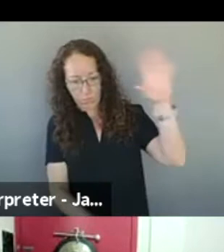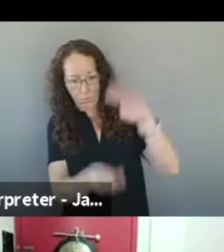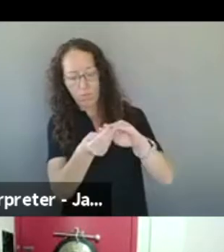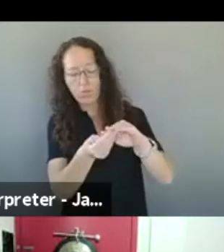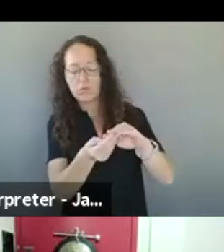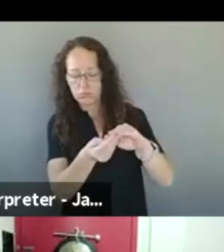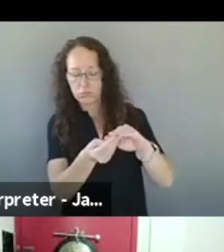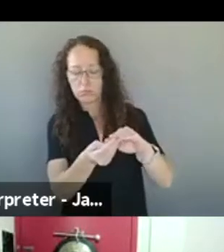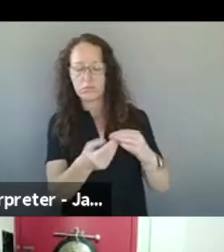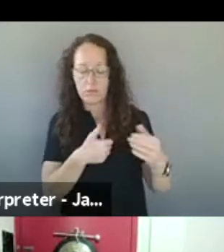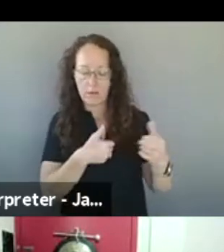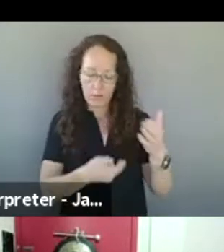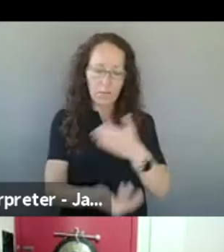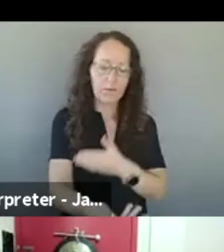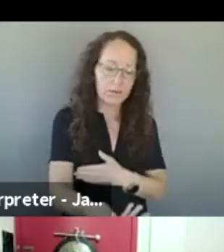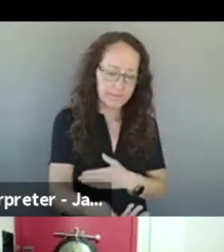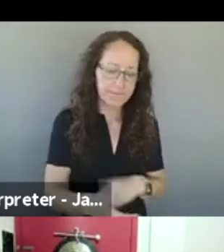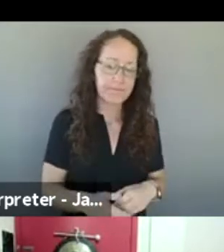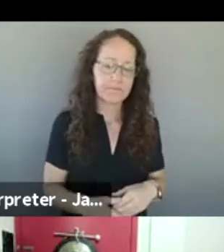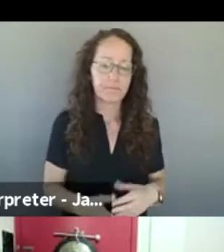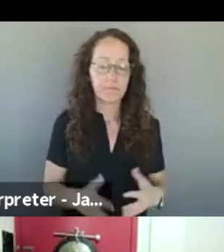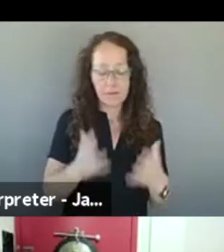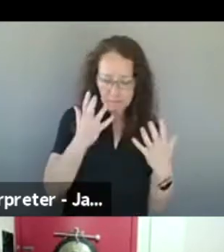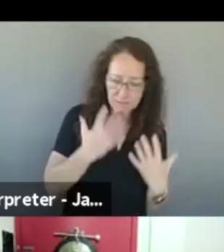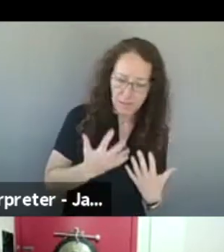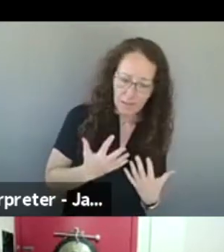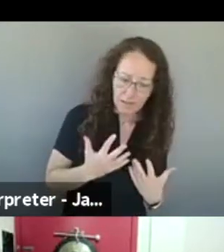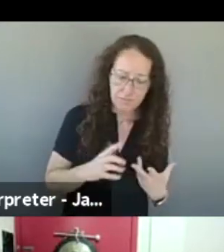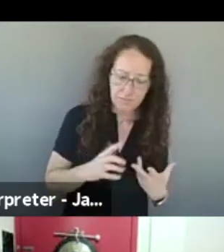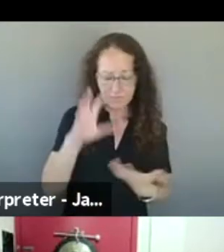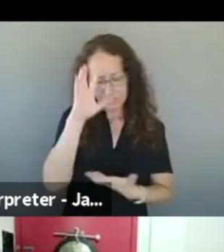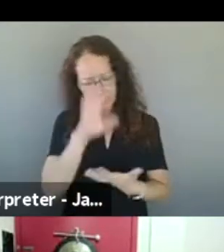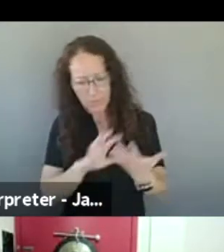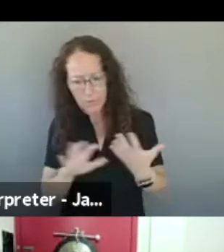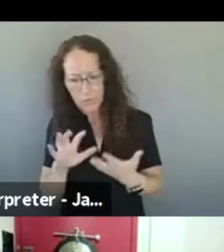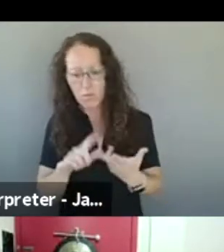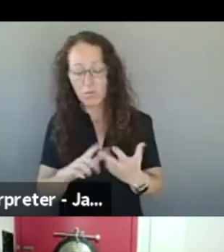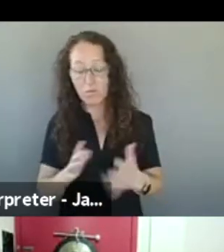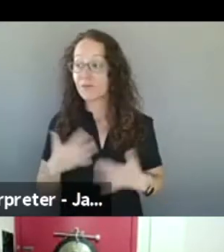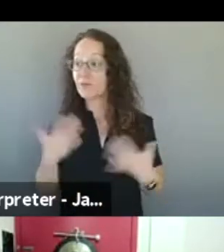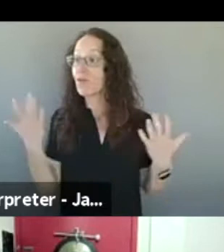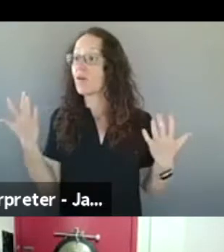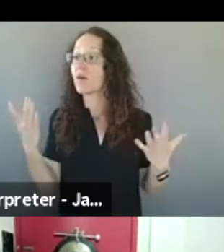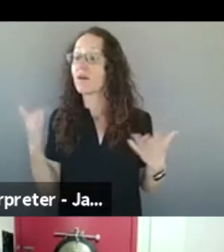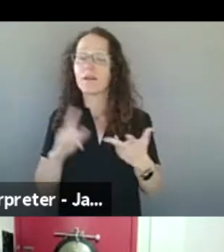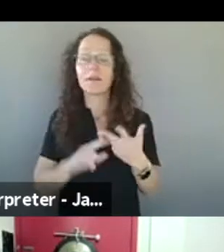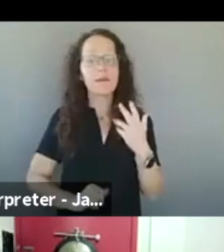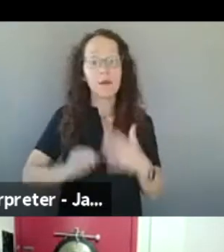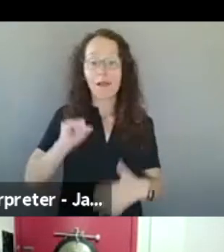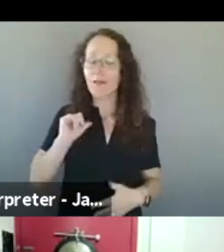I welcome the sad parts, the confused, the joyous, the proud,